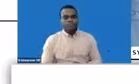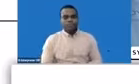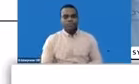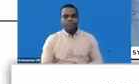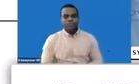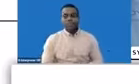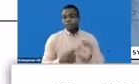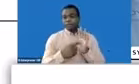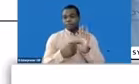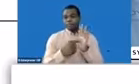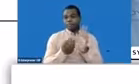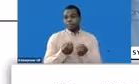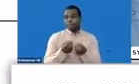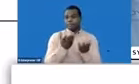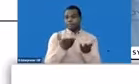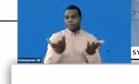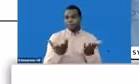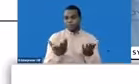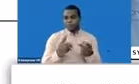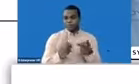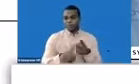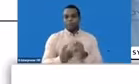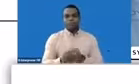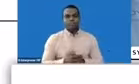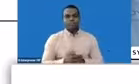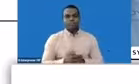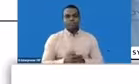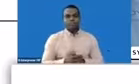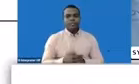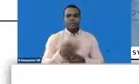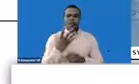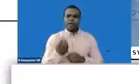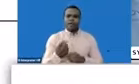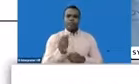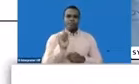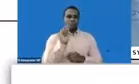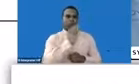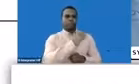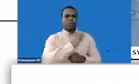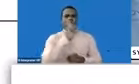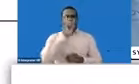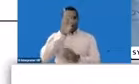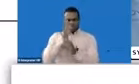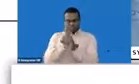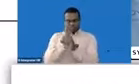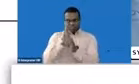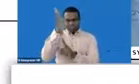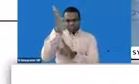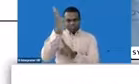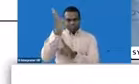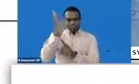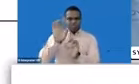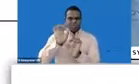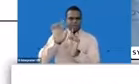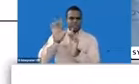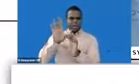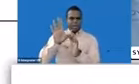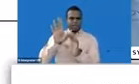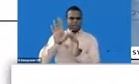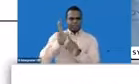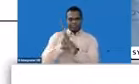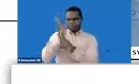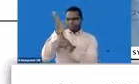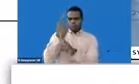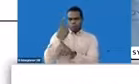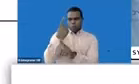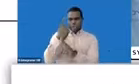channel, or there are different ways to provide help or guidance for providing feedback or filling in